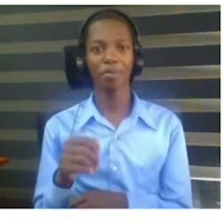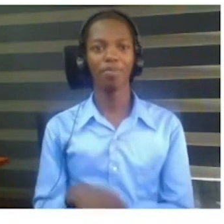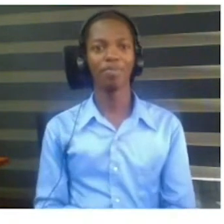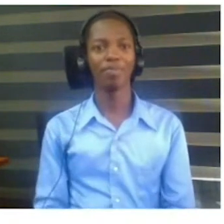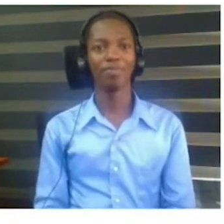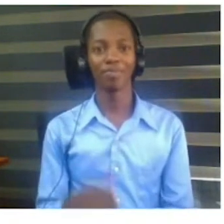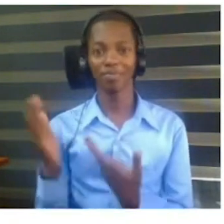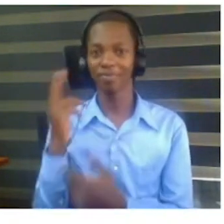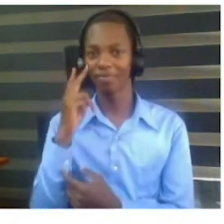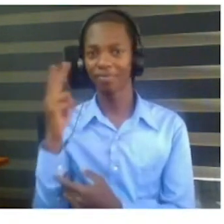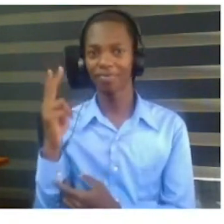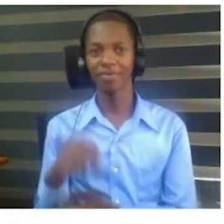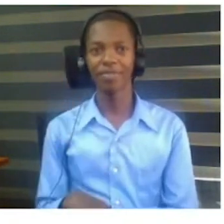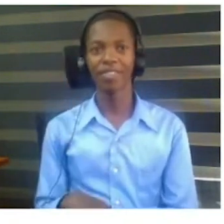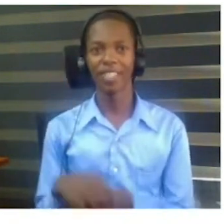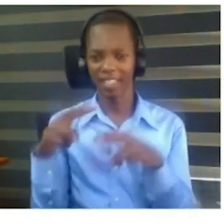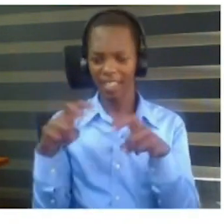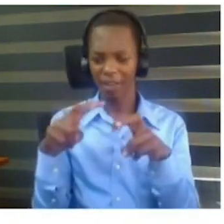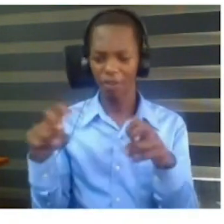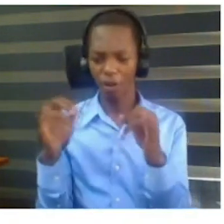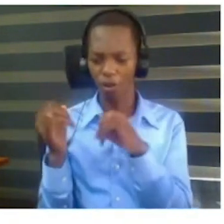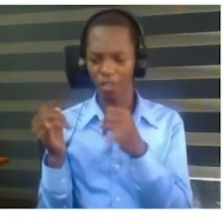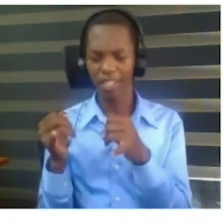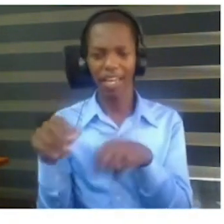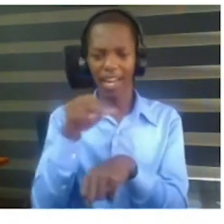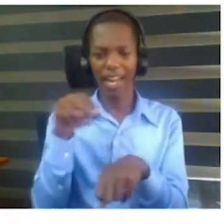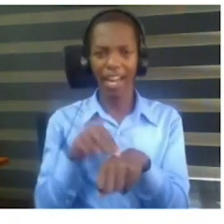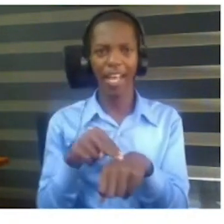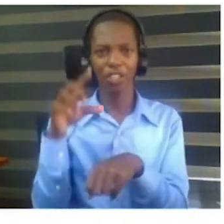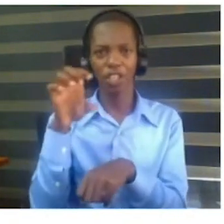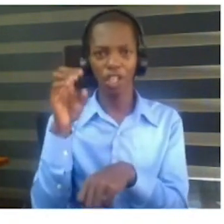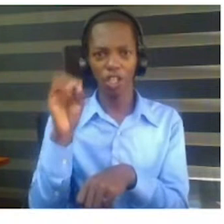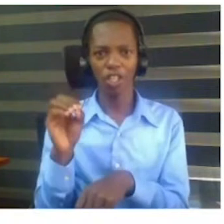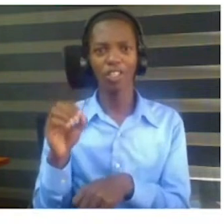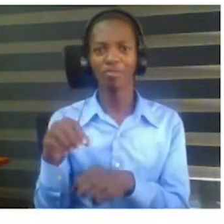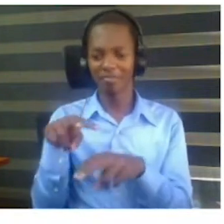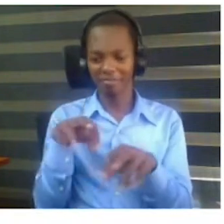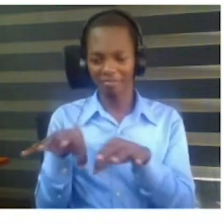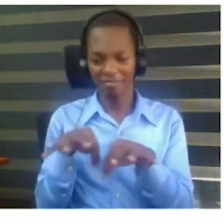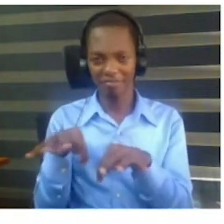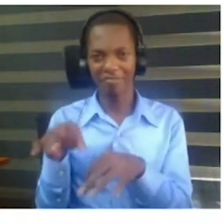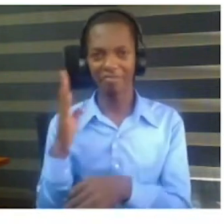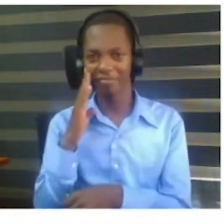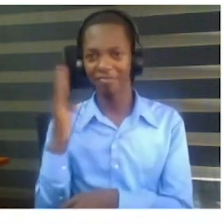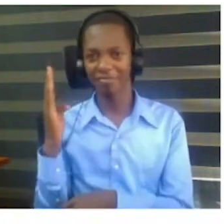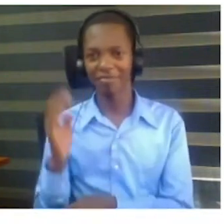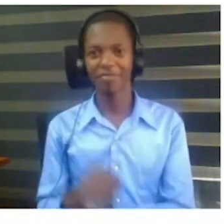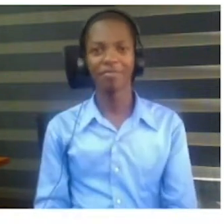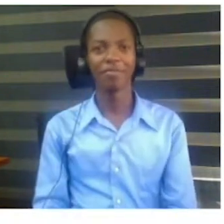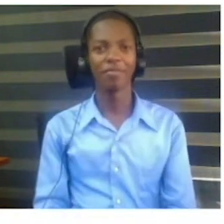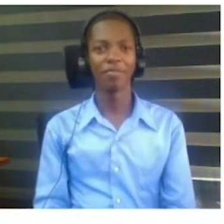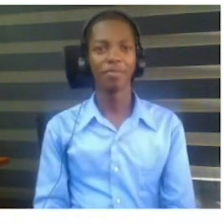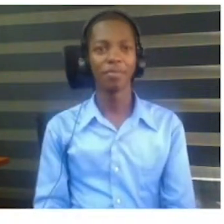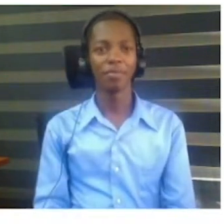Checking for news. National Geographic. Unread. World's largest rodents on lamb from Toronto Zoo. I'm panning right on the